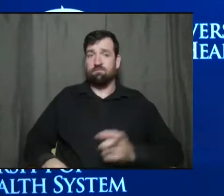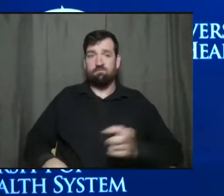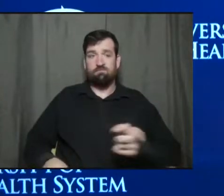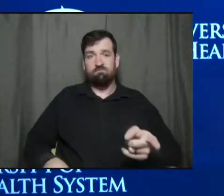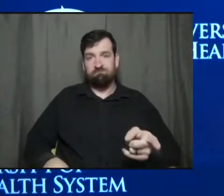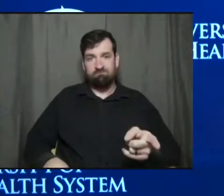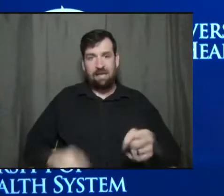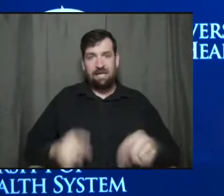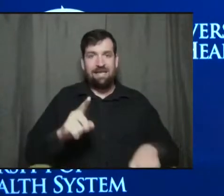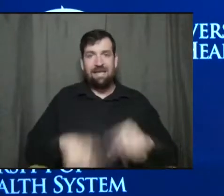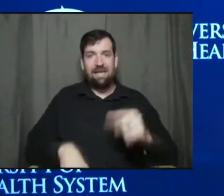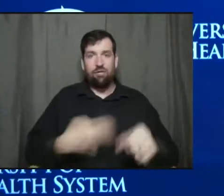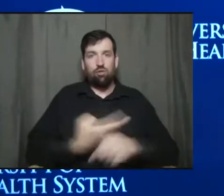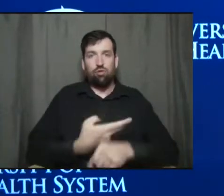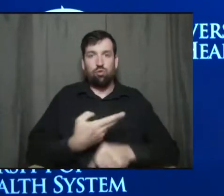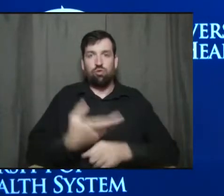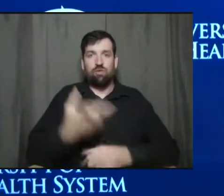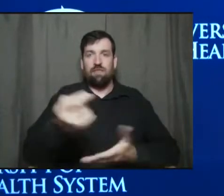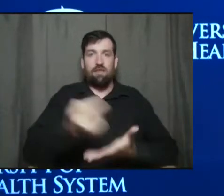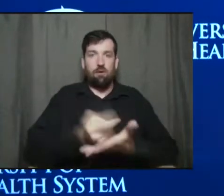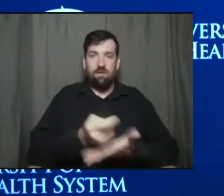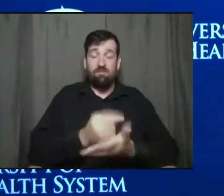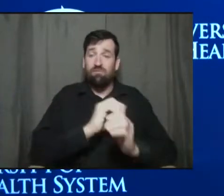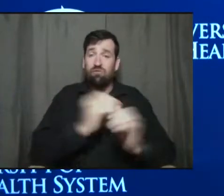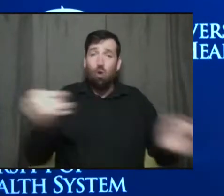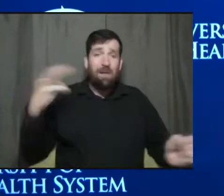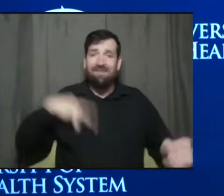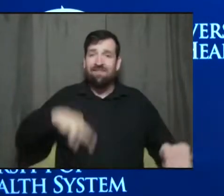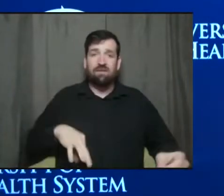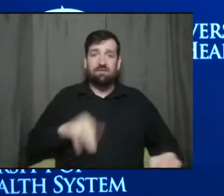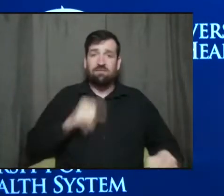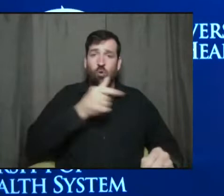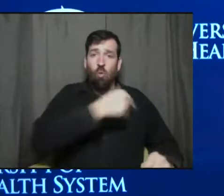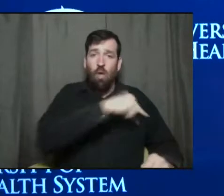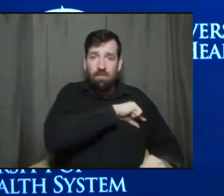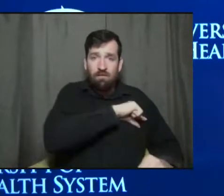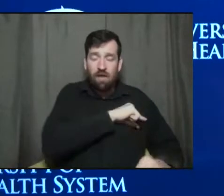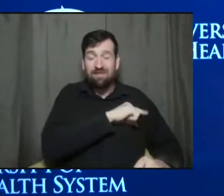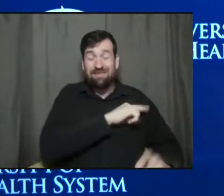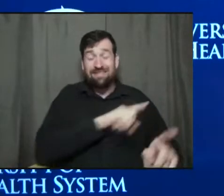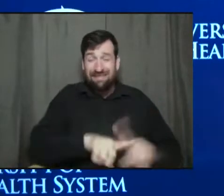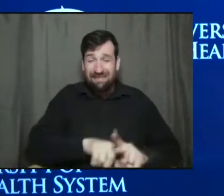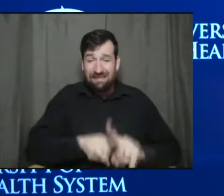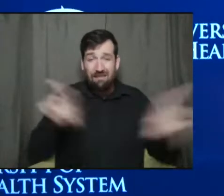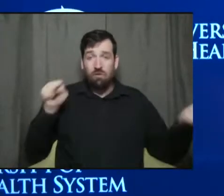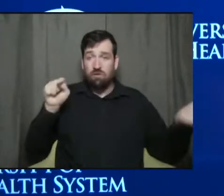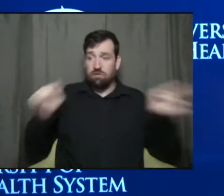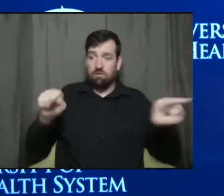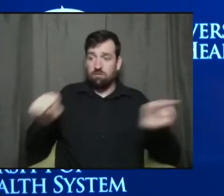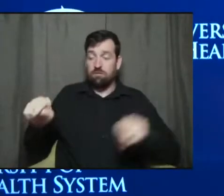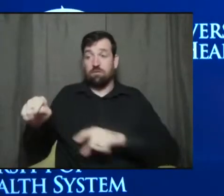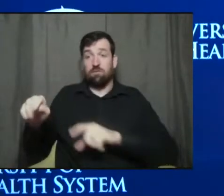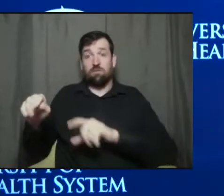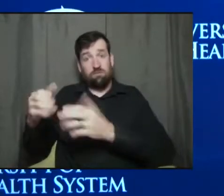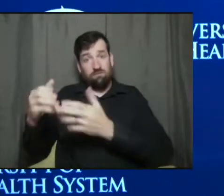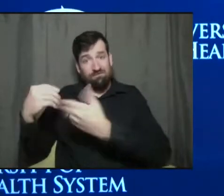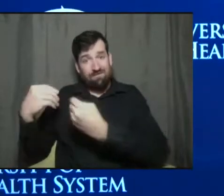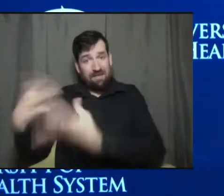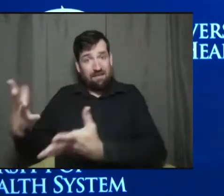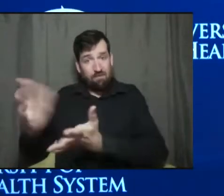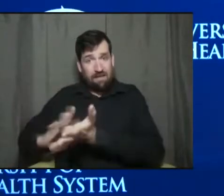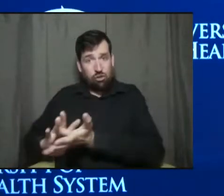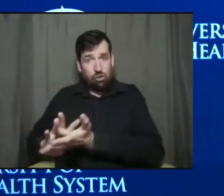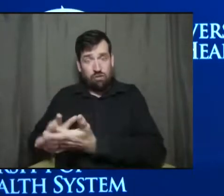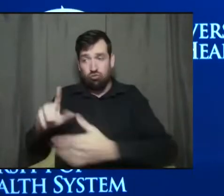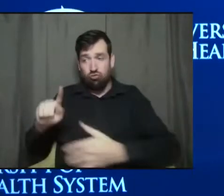don't qualify and they don't get any benefit. And the stark difference between how well the folks who are getting Trikafta are doing and the ones who aren't. It's kind of